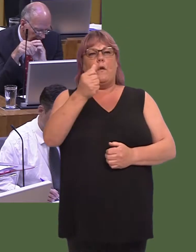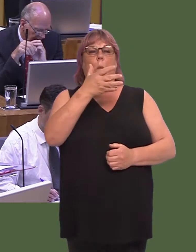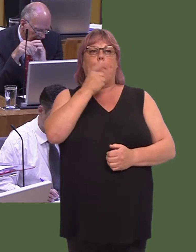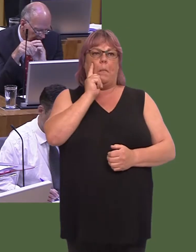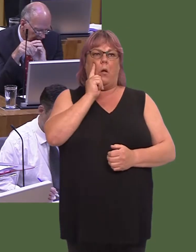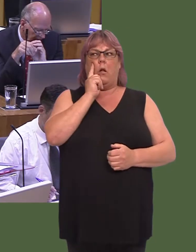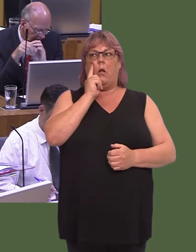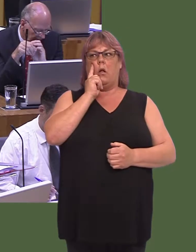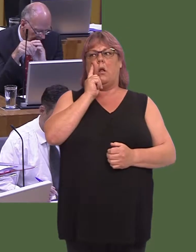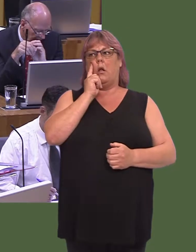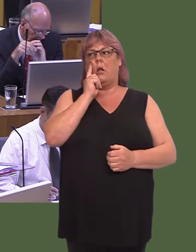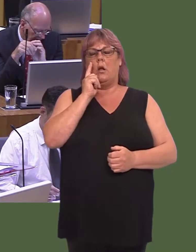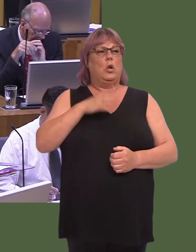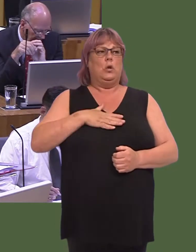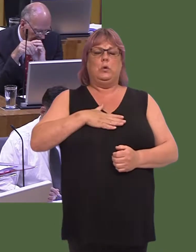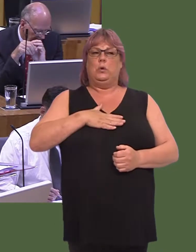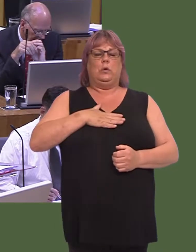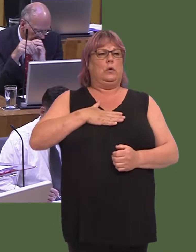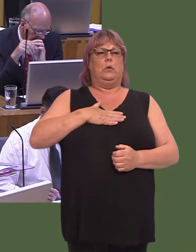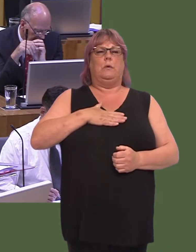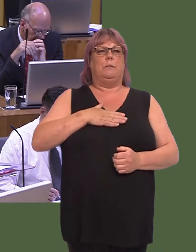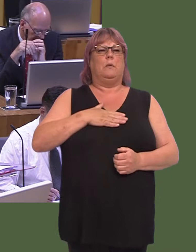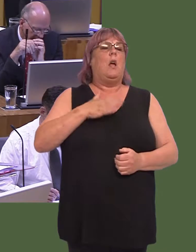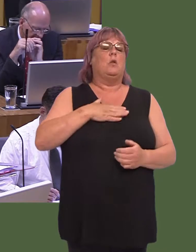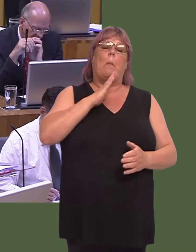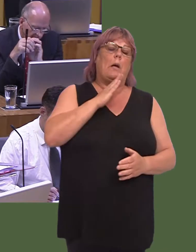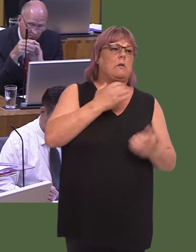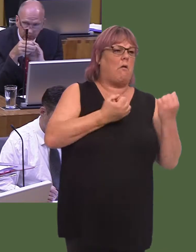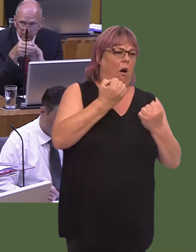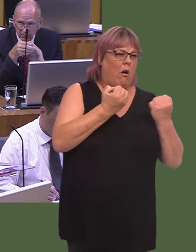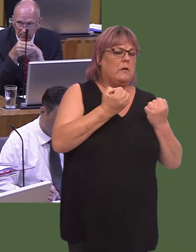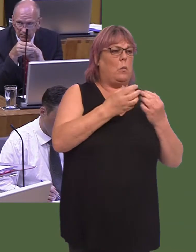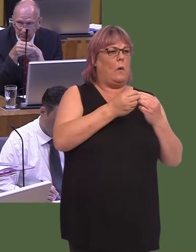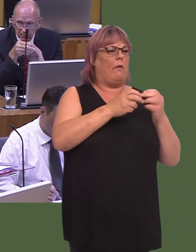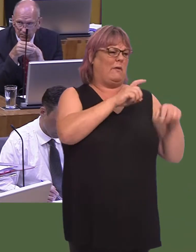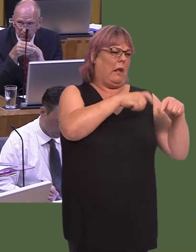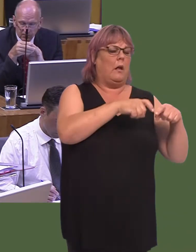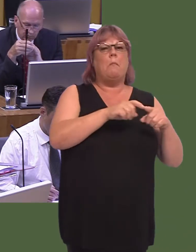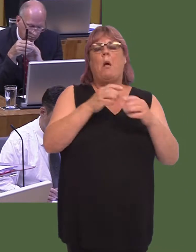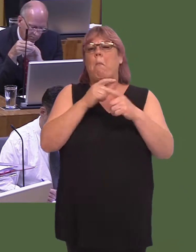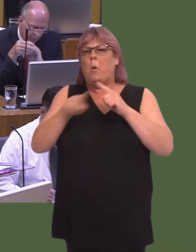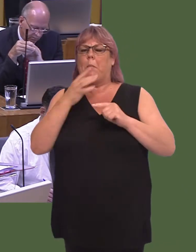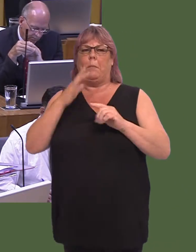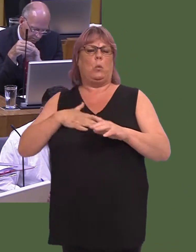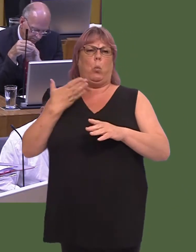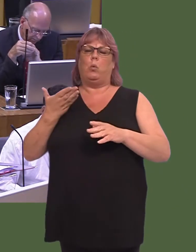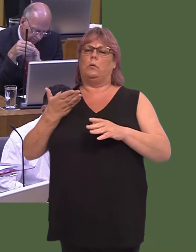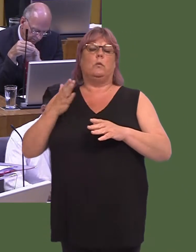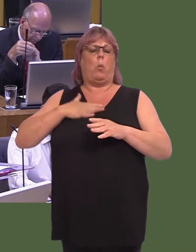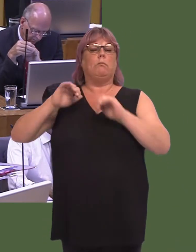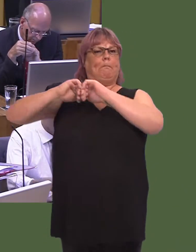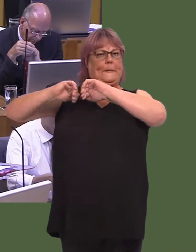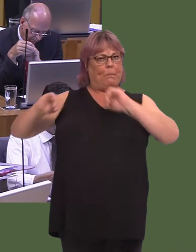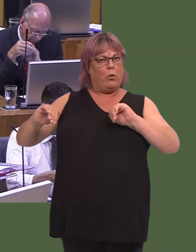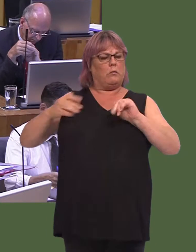cyclists, apart from the dedicated few, who I know are some in this chamber, don't feel comfortable about sharing the road with heavy vehicles. And so anything that can be done to make